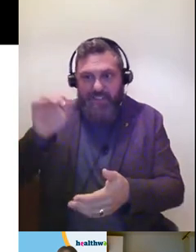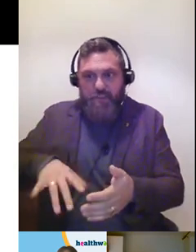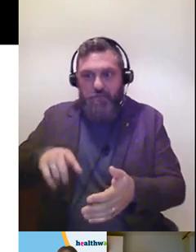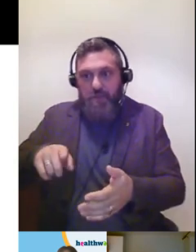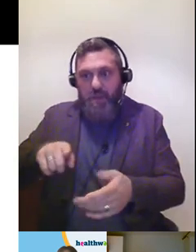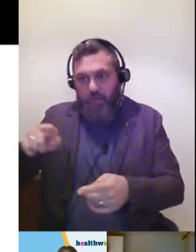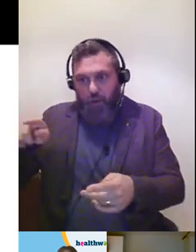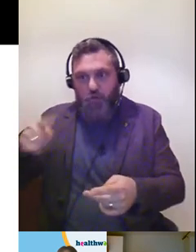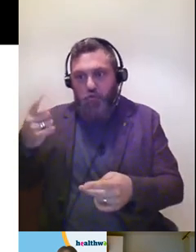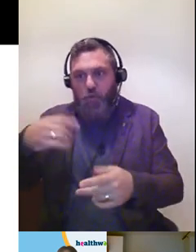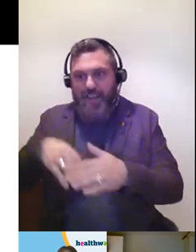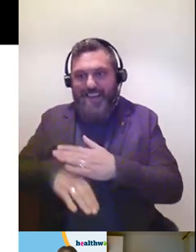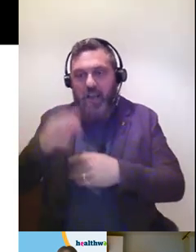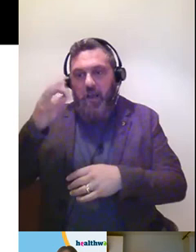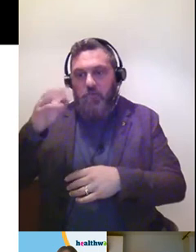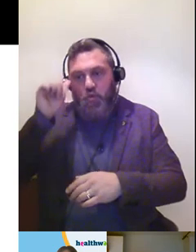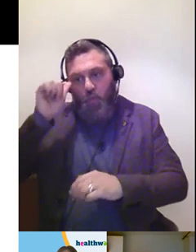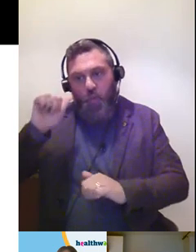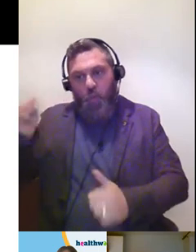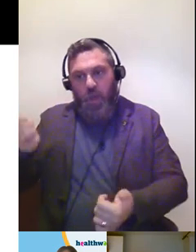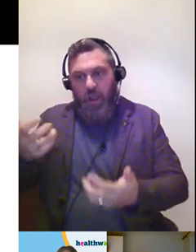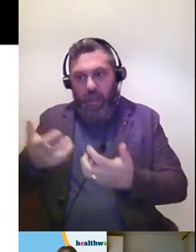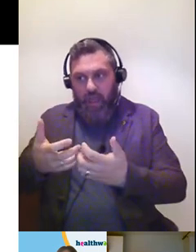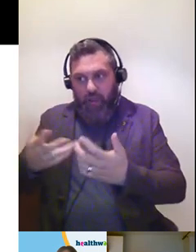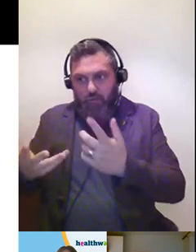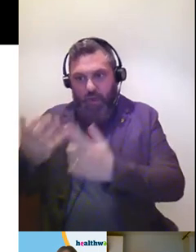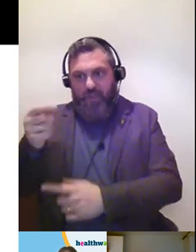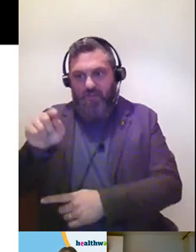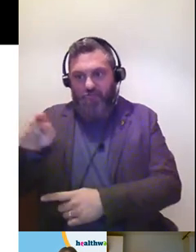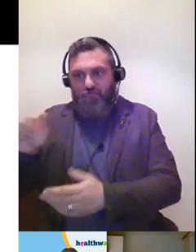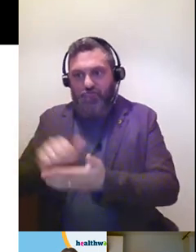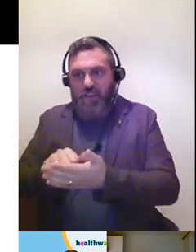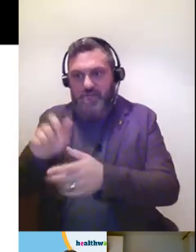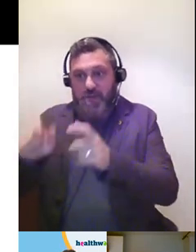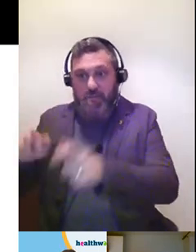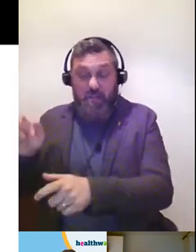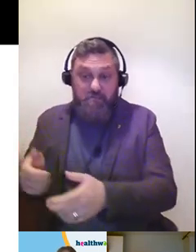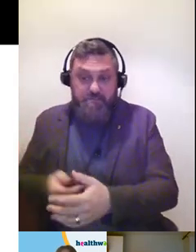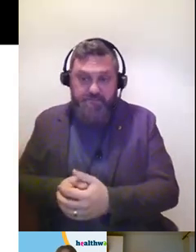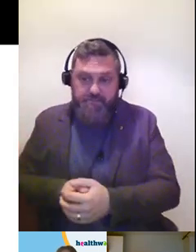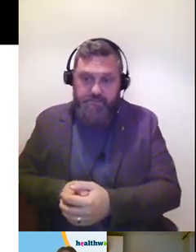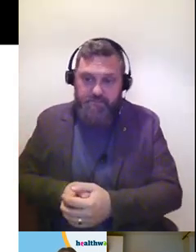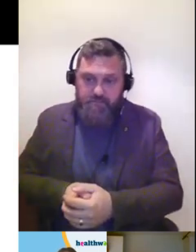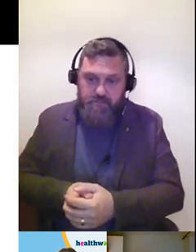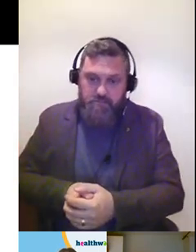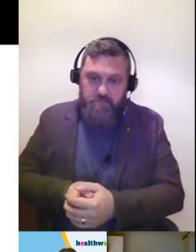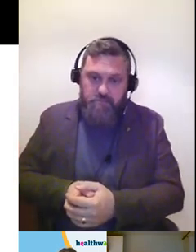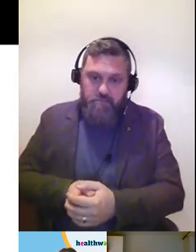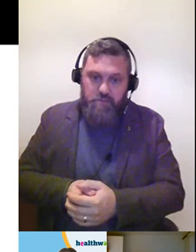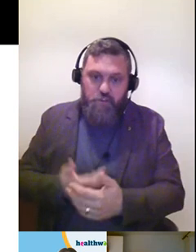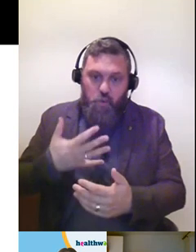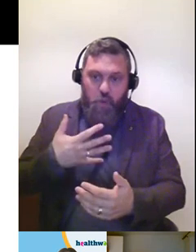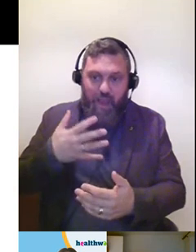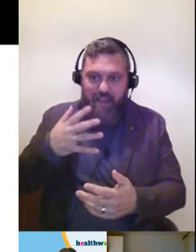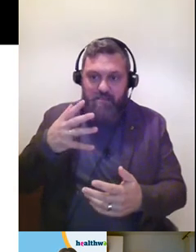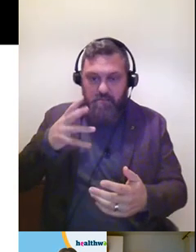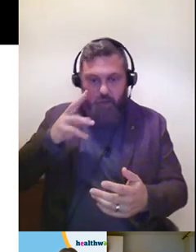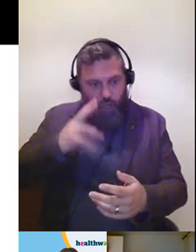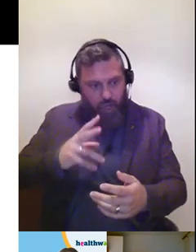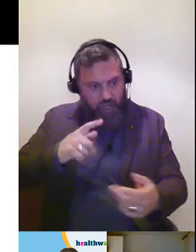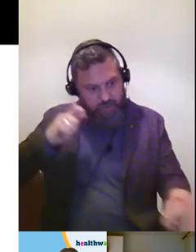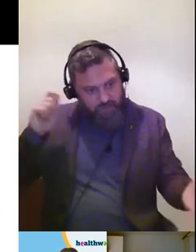the council and elsewhere who know really well how to do that. And I think it's a really fantastic way to make sure that when we're looking at transforming